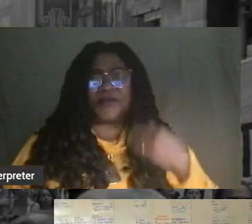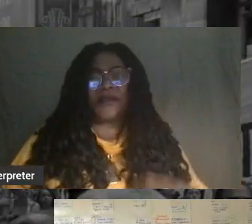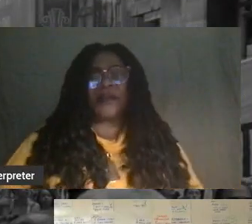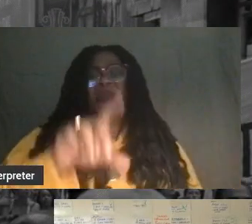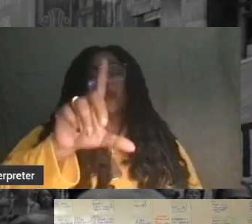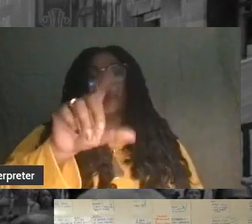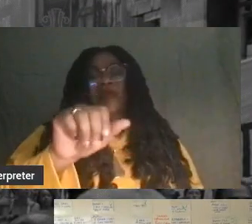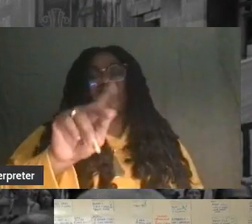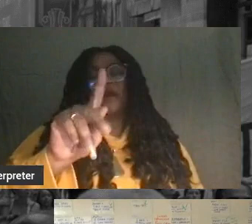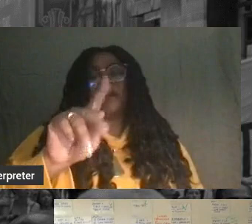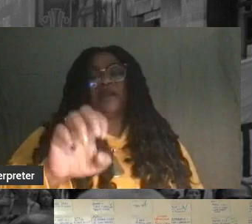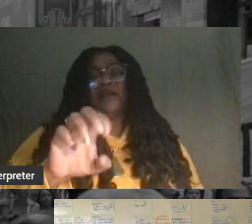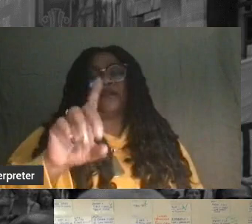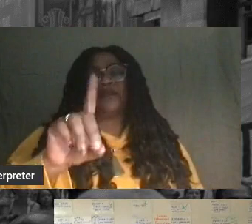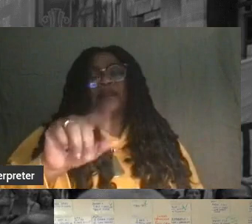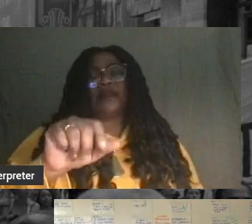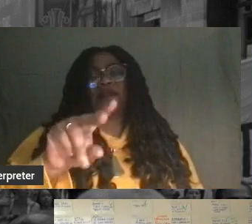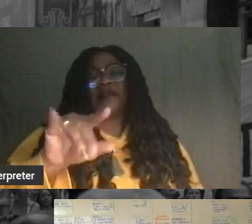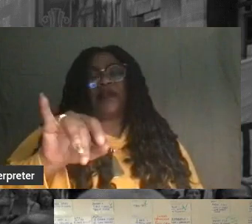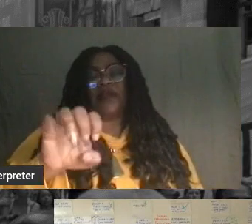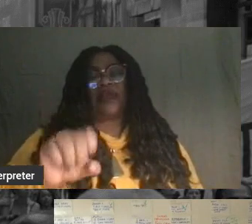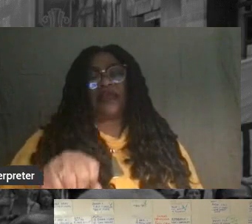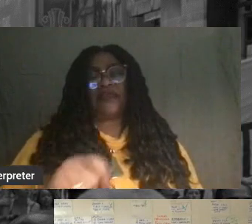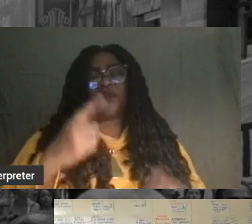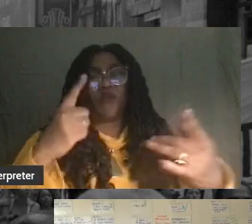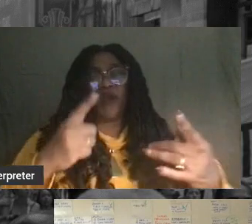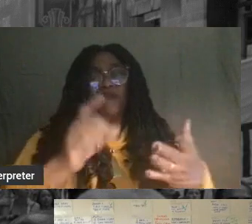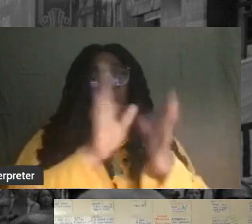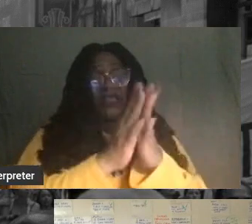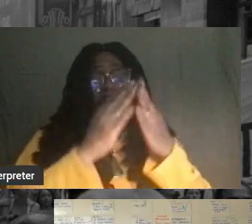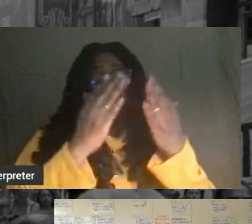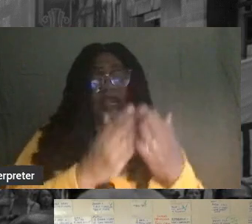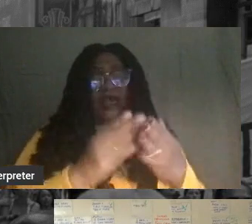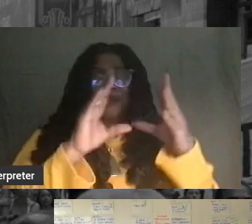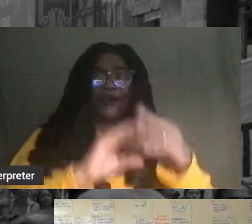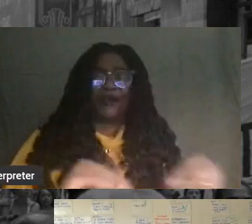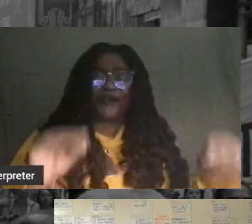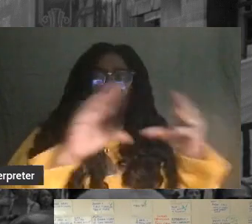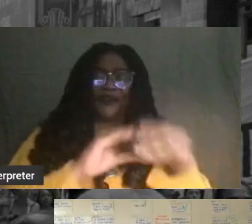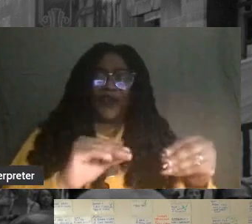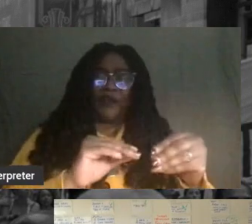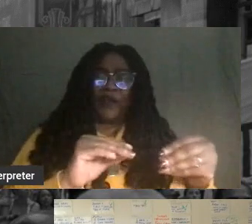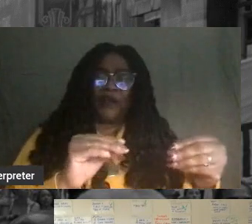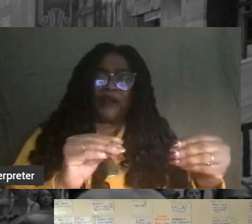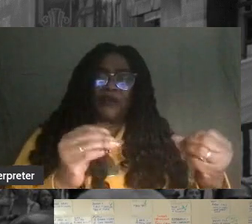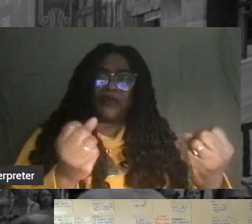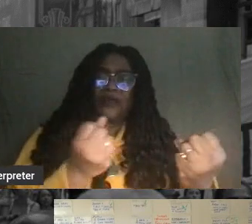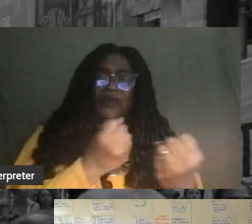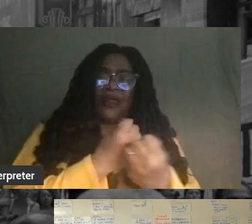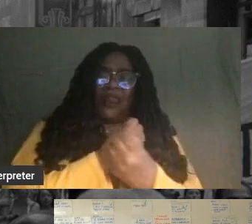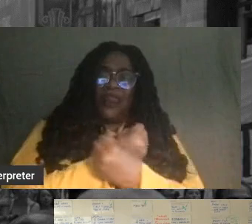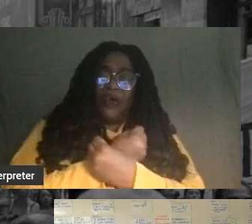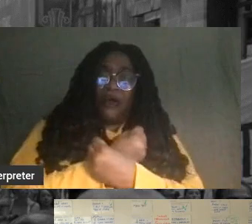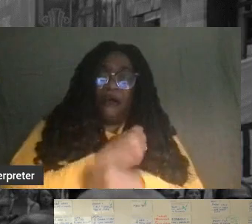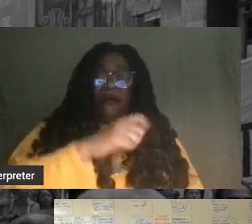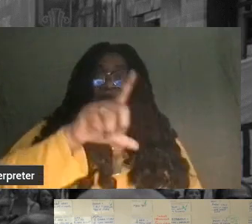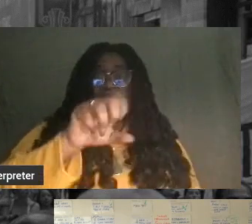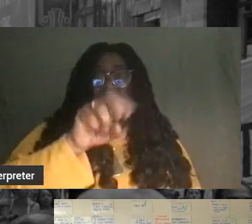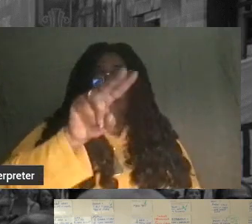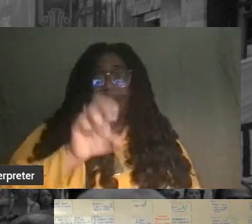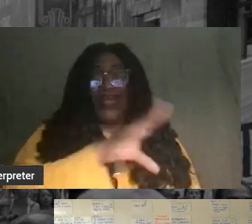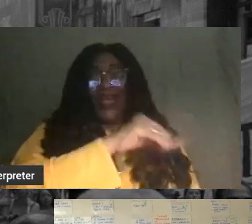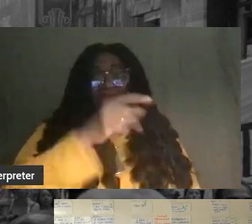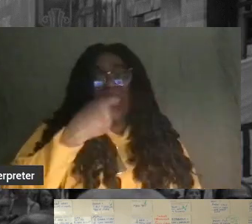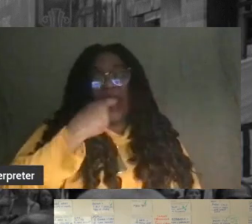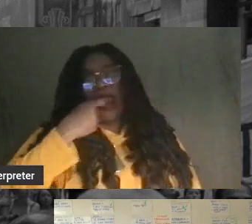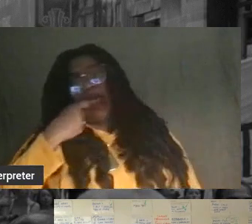poet. One of Luke's early novels, Candy, a story about love and addiction, was produced as a movie in 2006, starring